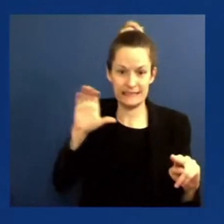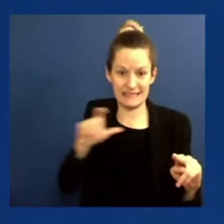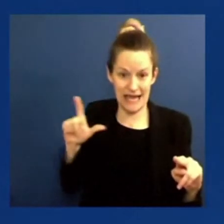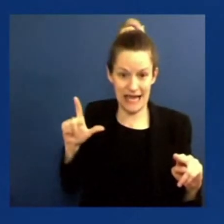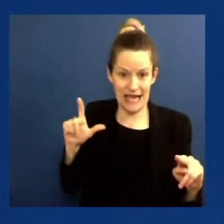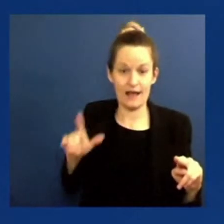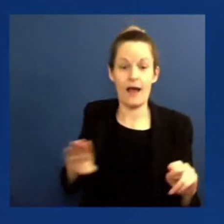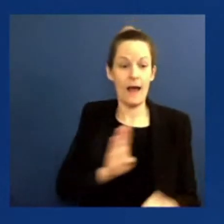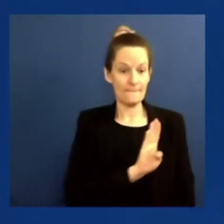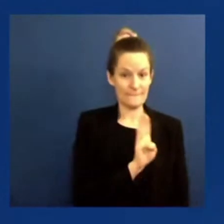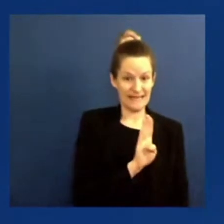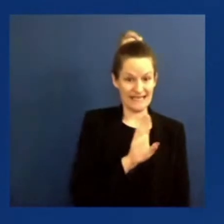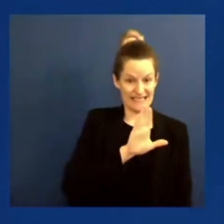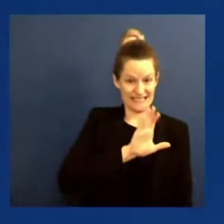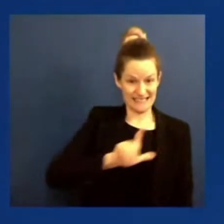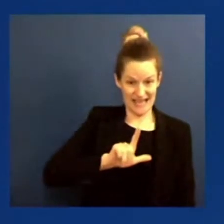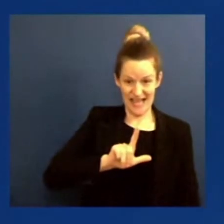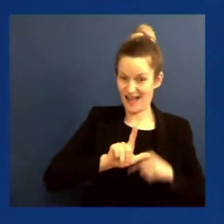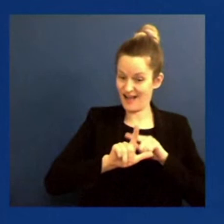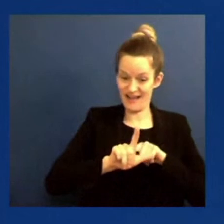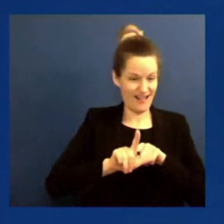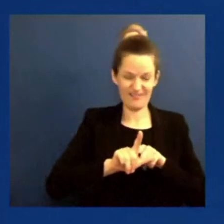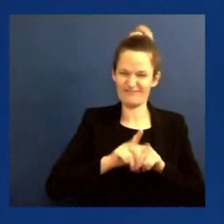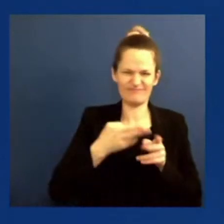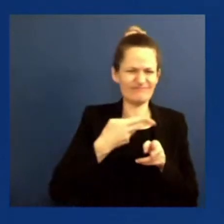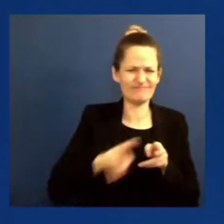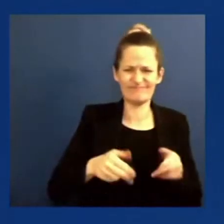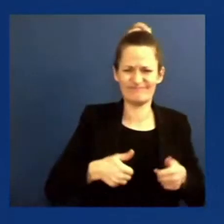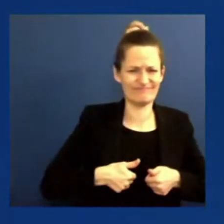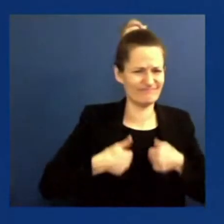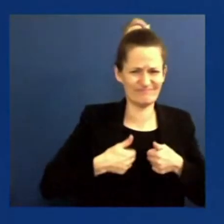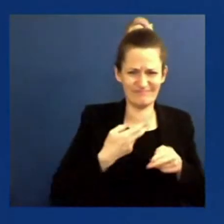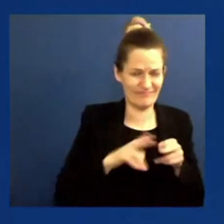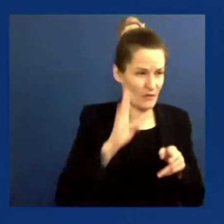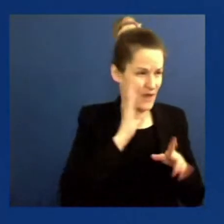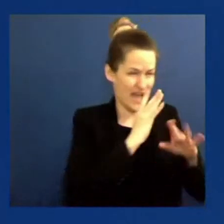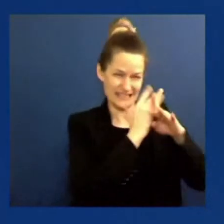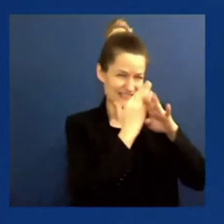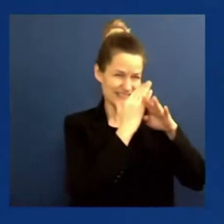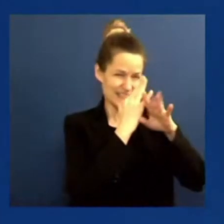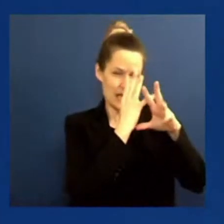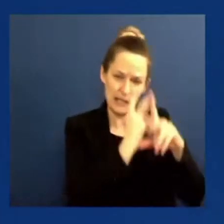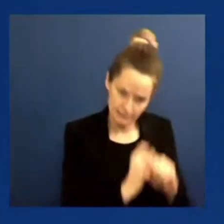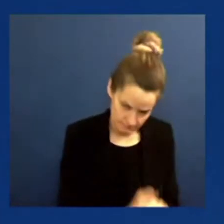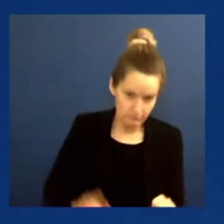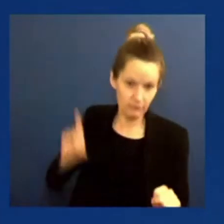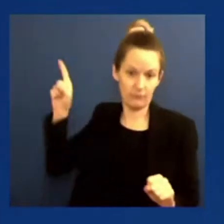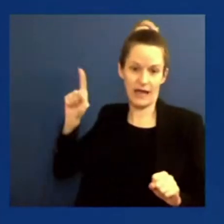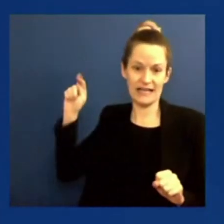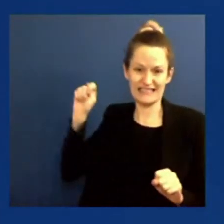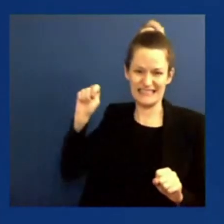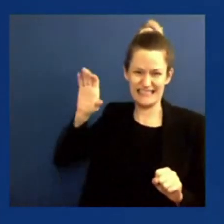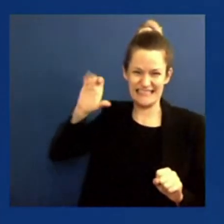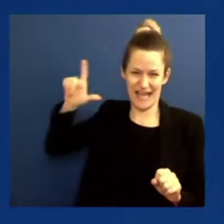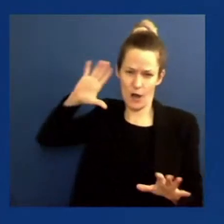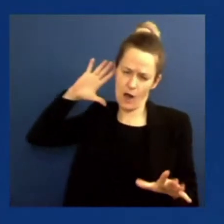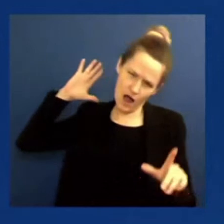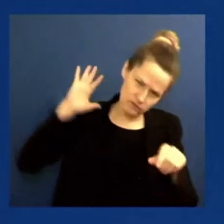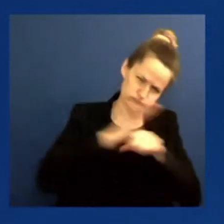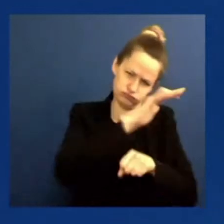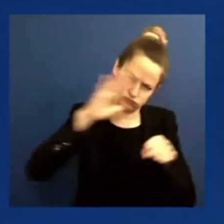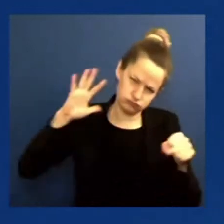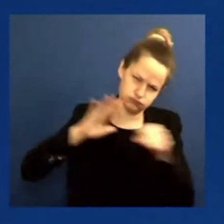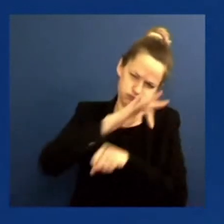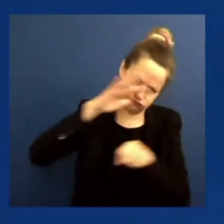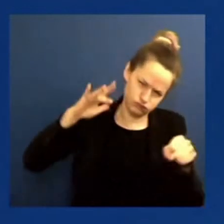up by memory cells that are more durable. T cells, however, generally prevent the